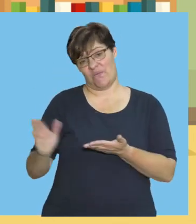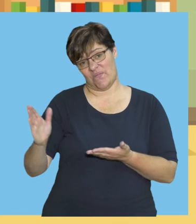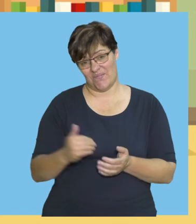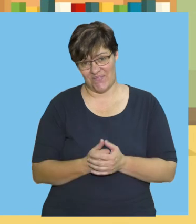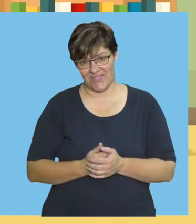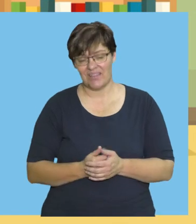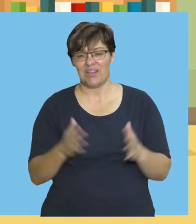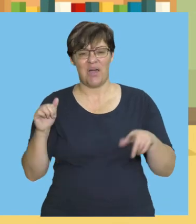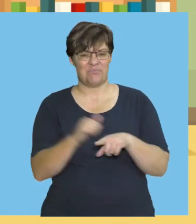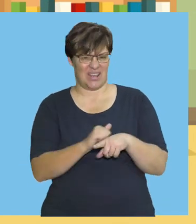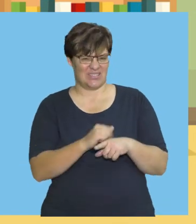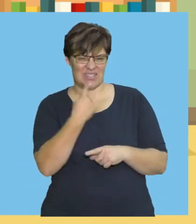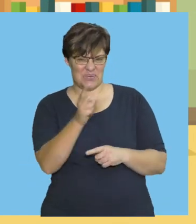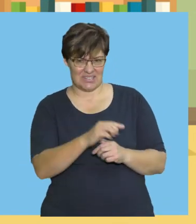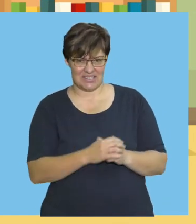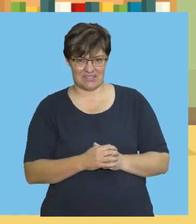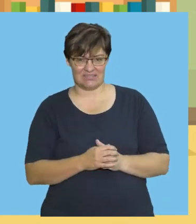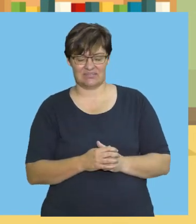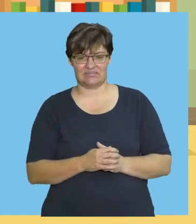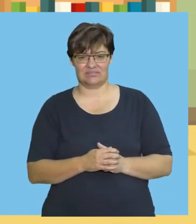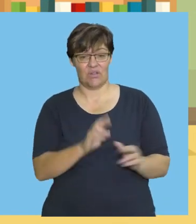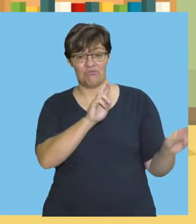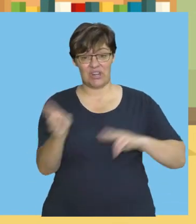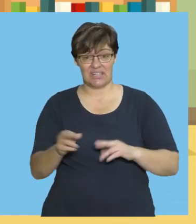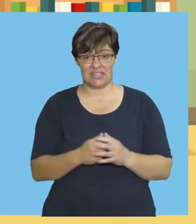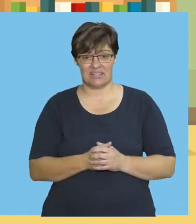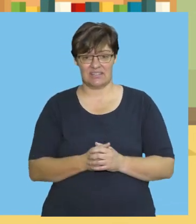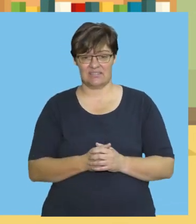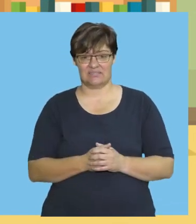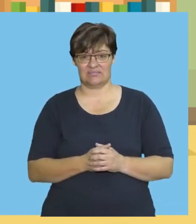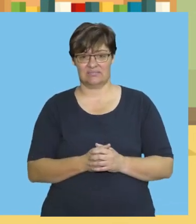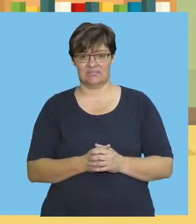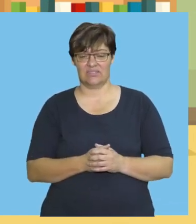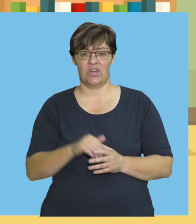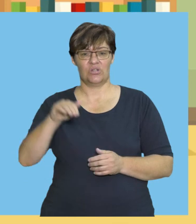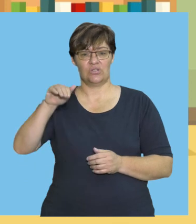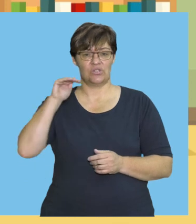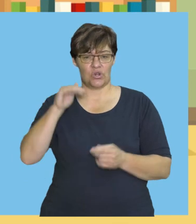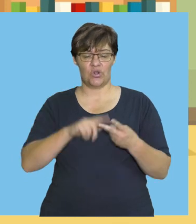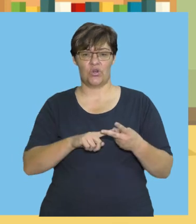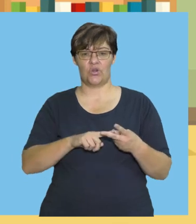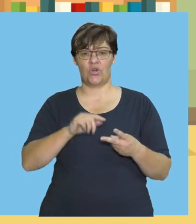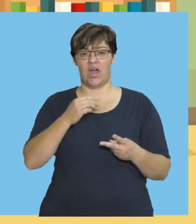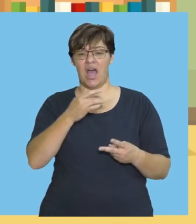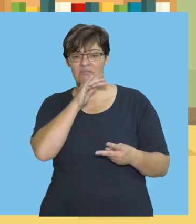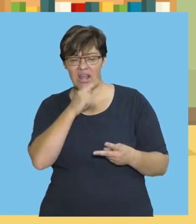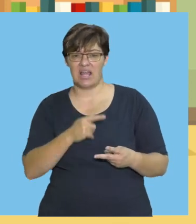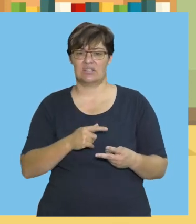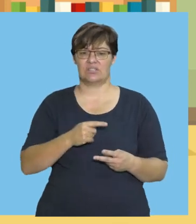Let's practice what to say. Ready? Zulu, Afrikaans, Sotho,